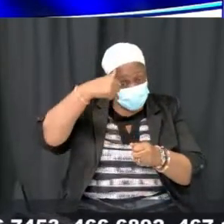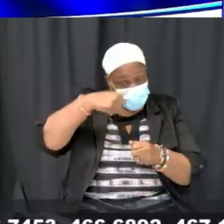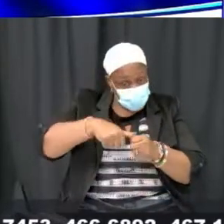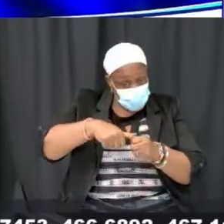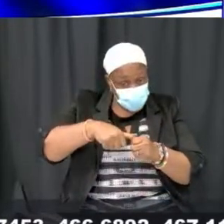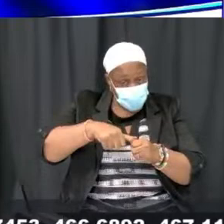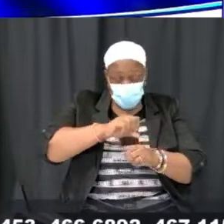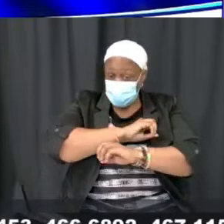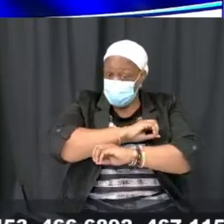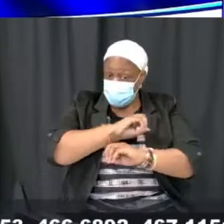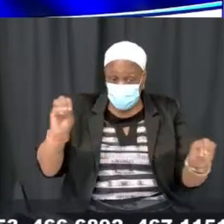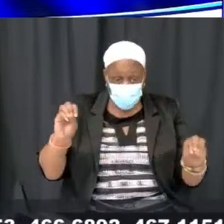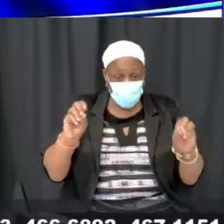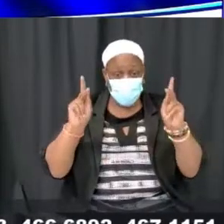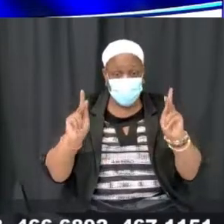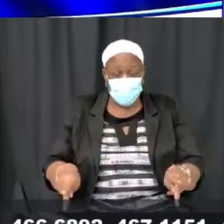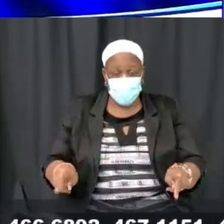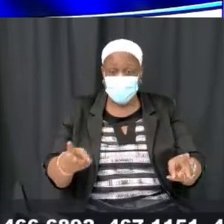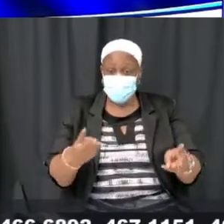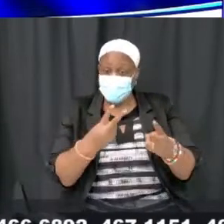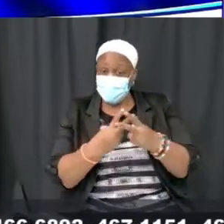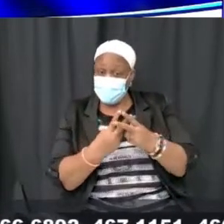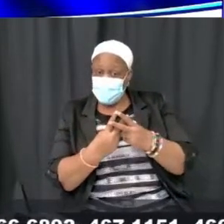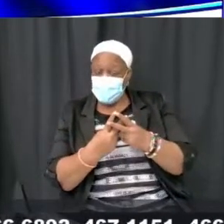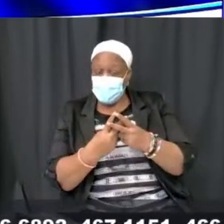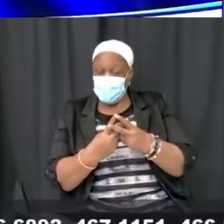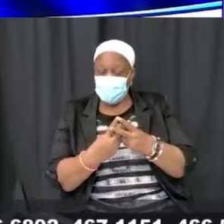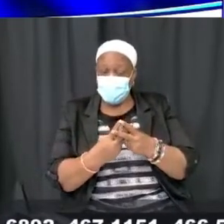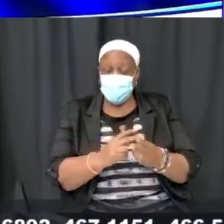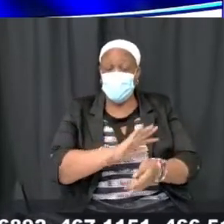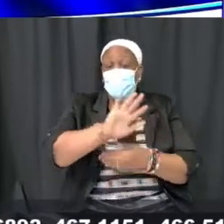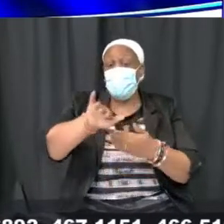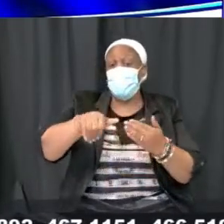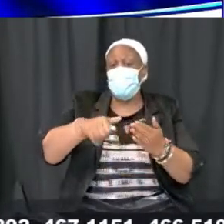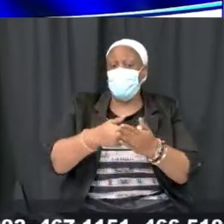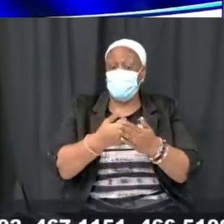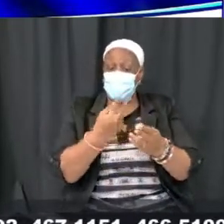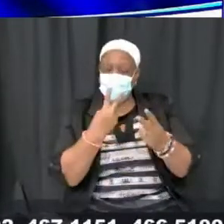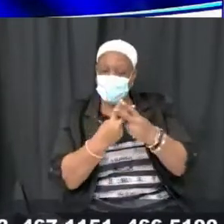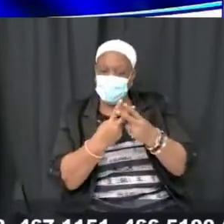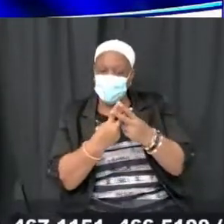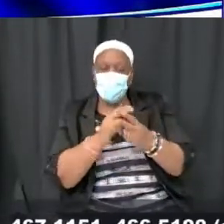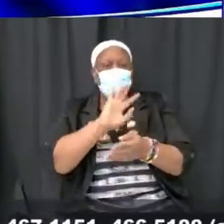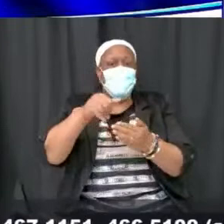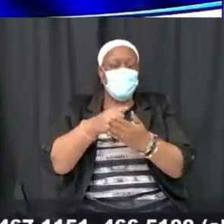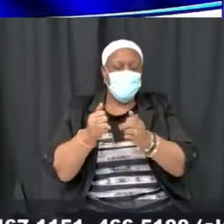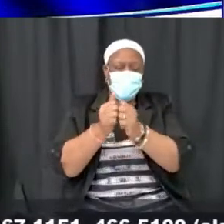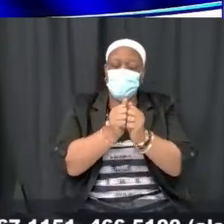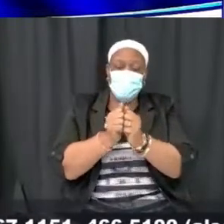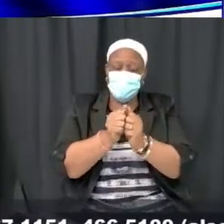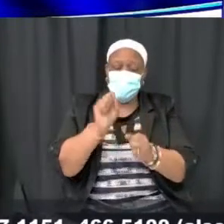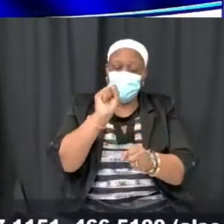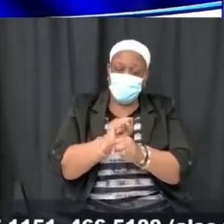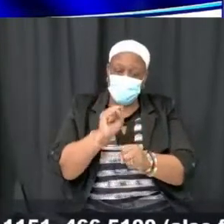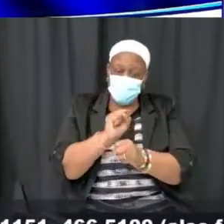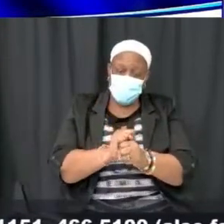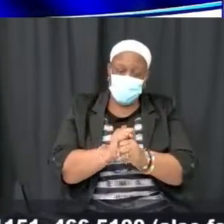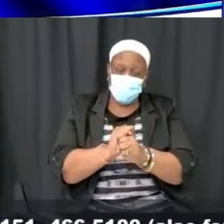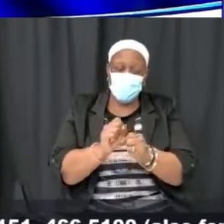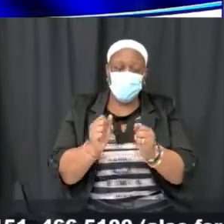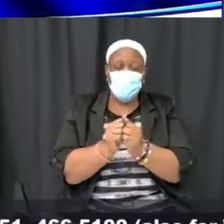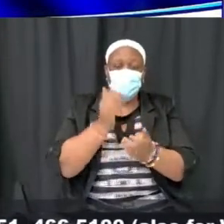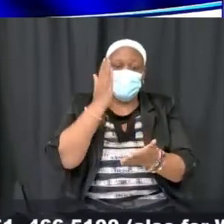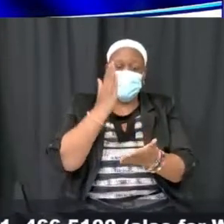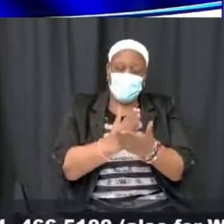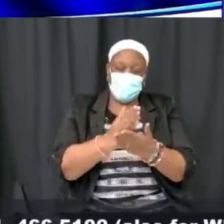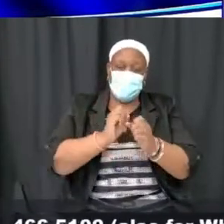until everybody is safe. We must all join the collective effort to reduce and control the spread of COVID and to